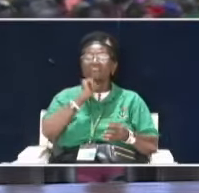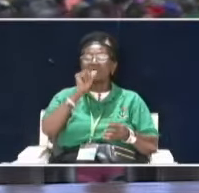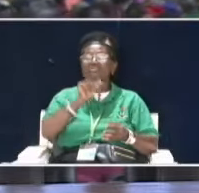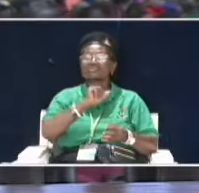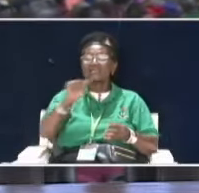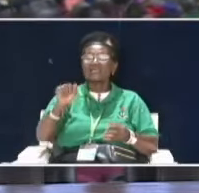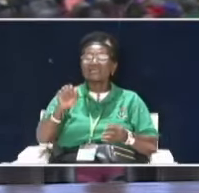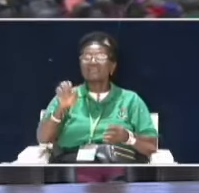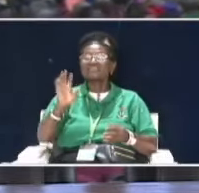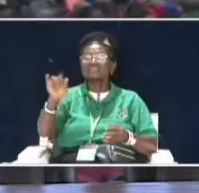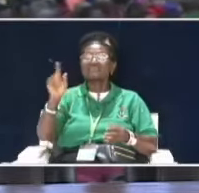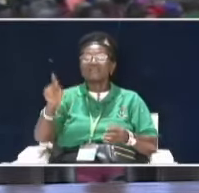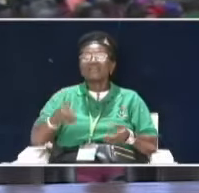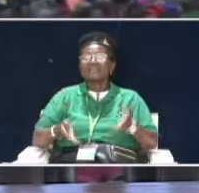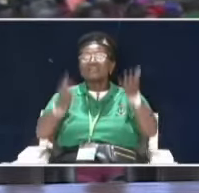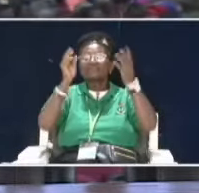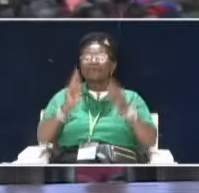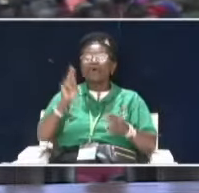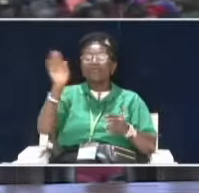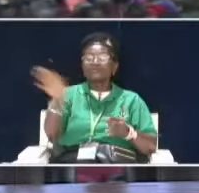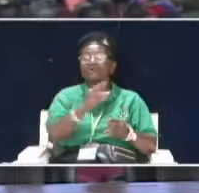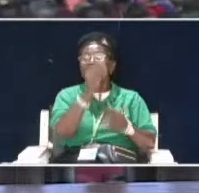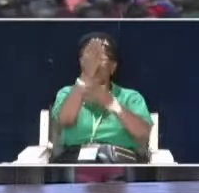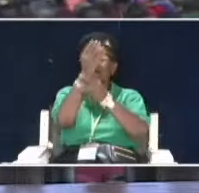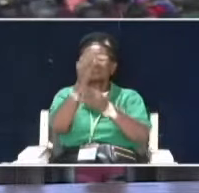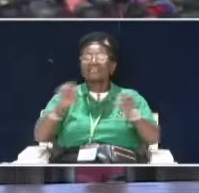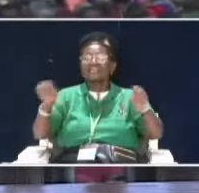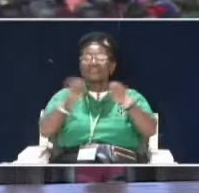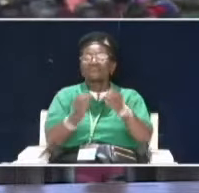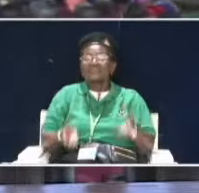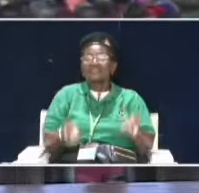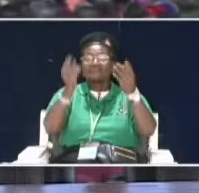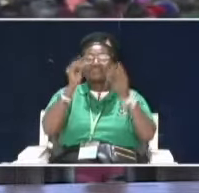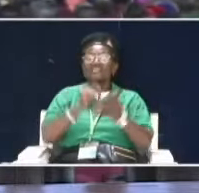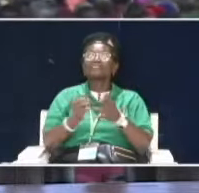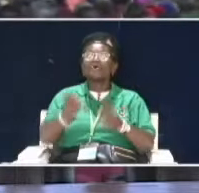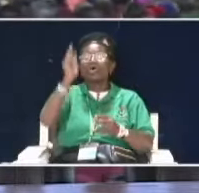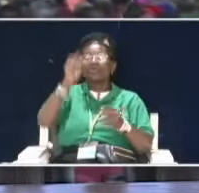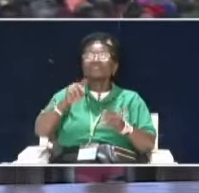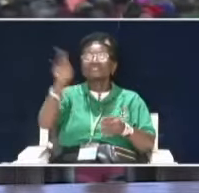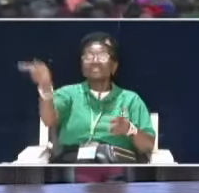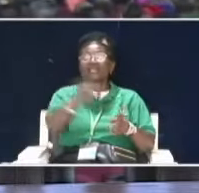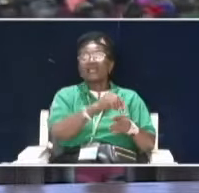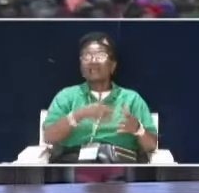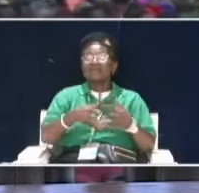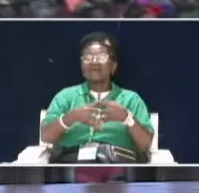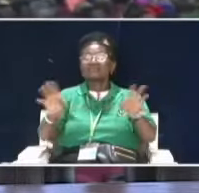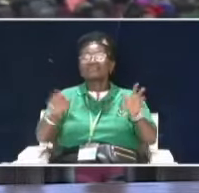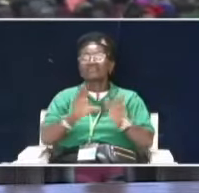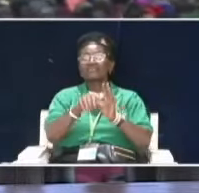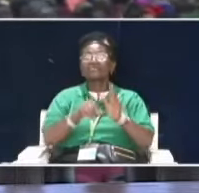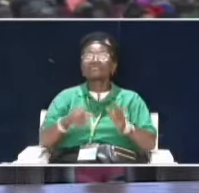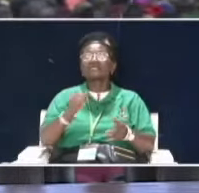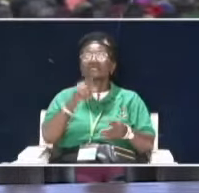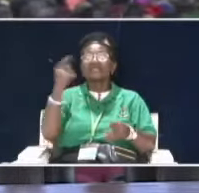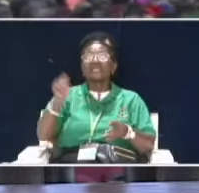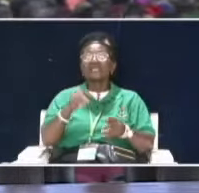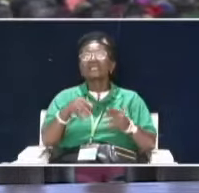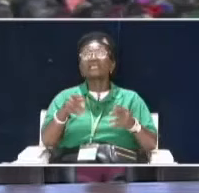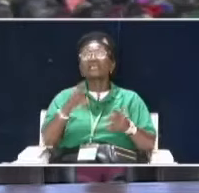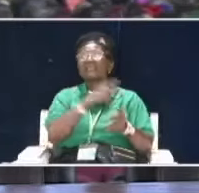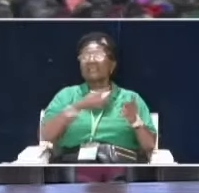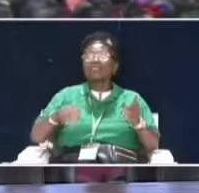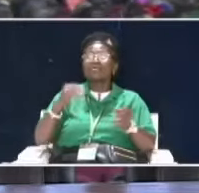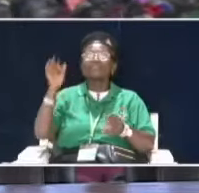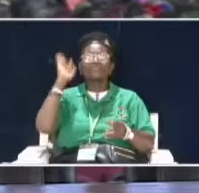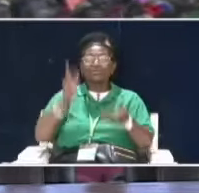Lift up your heads, O ye gates, even lift them up, ye everlasting doors, and the King of glory shall come in. Who is this King